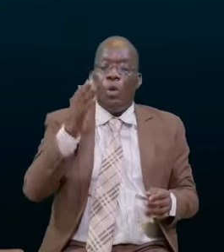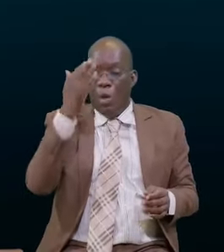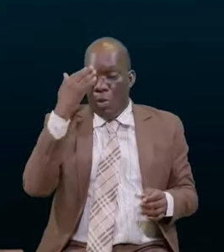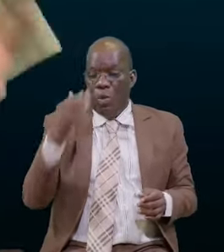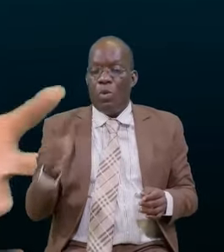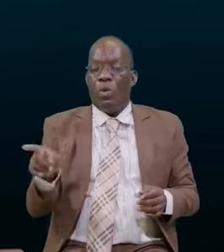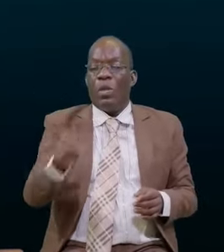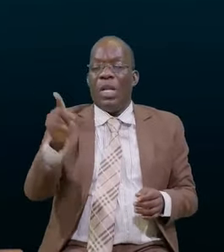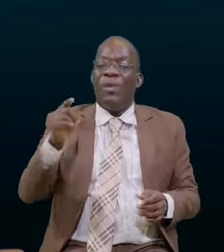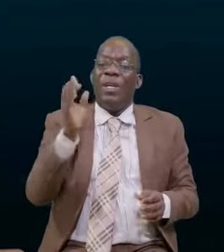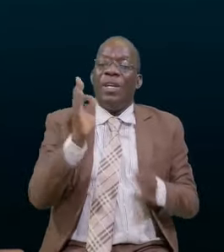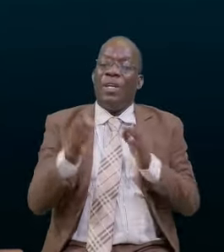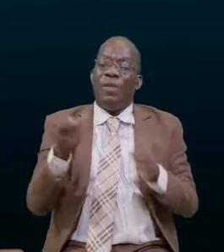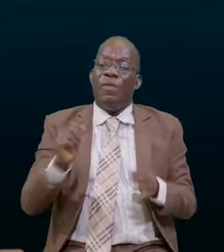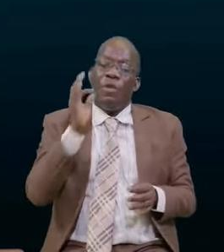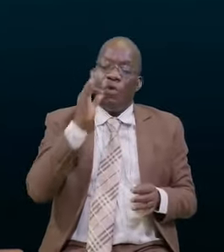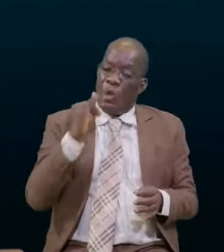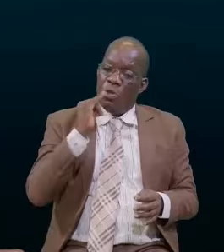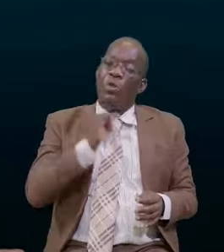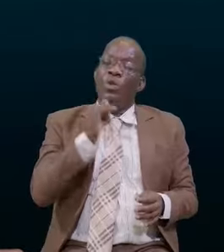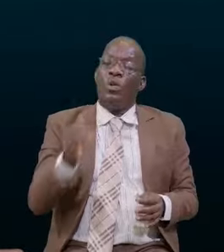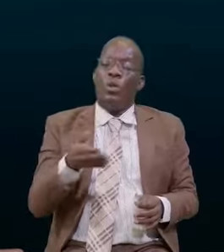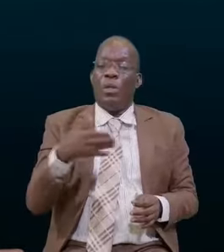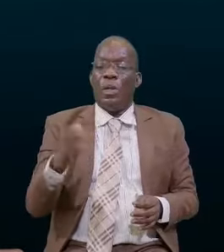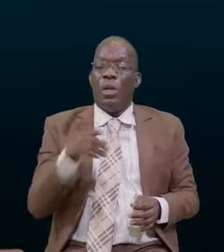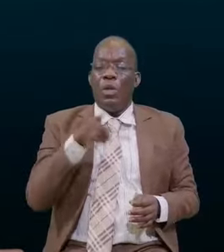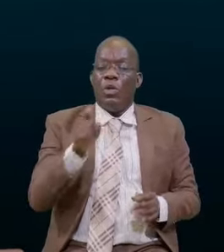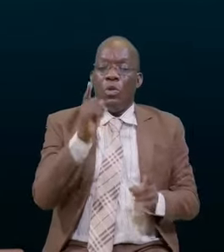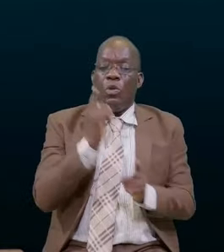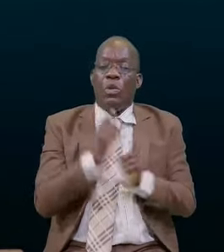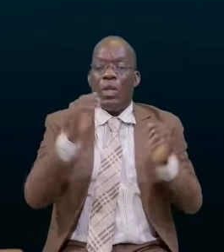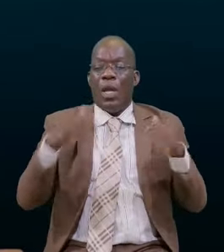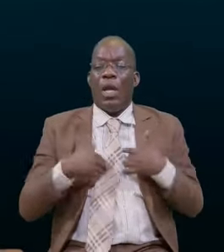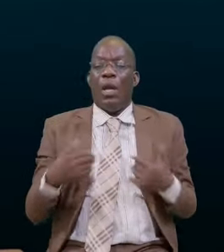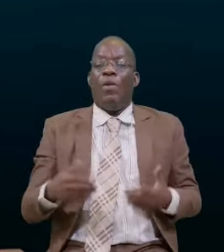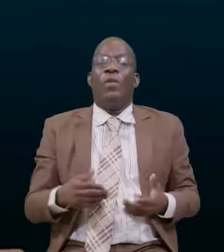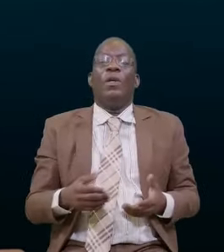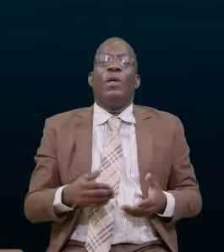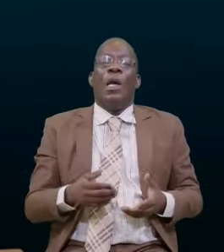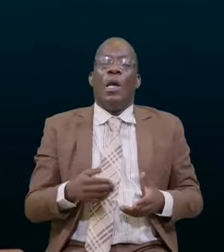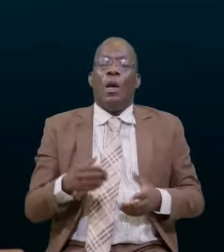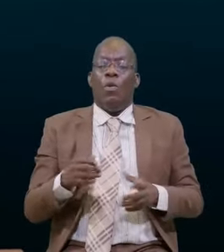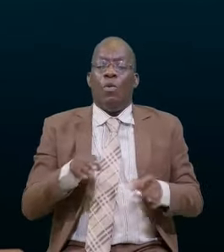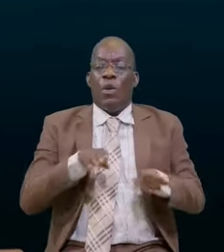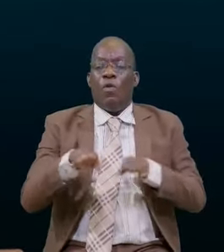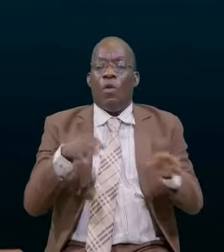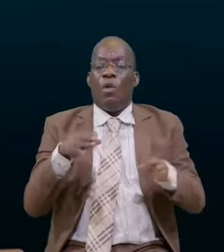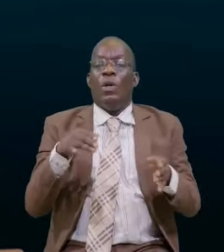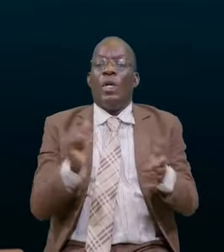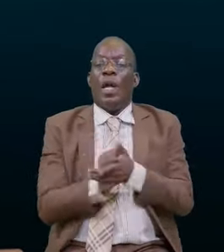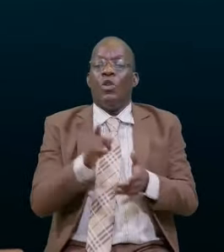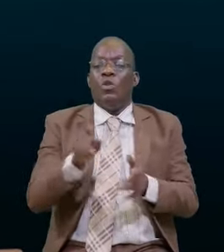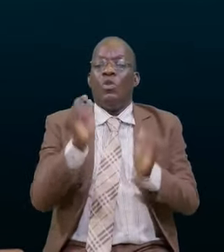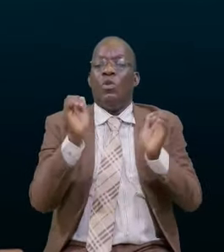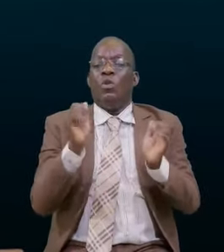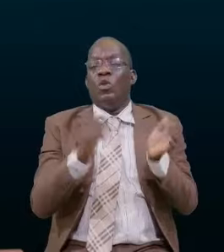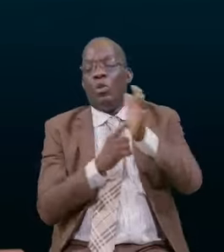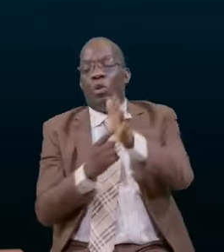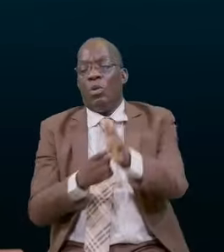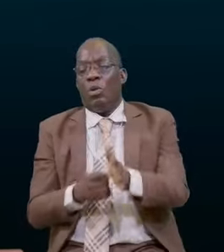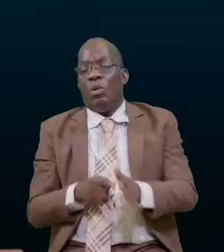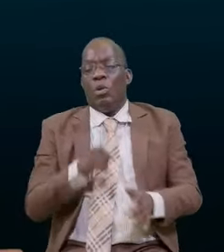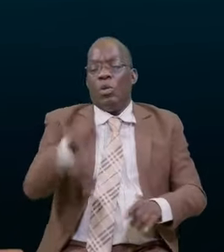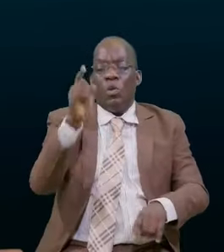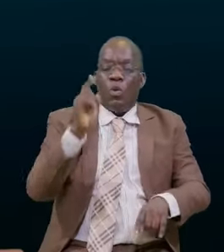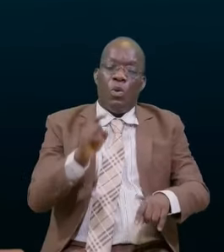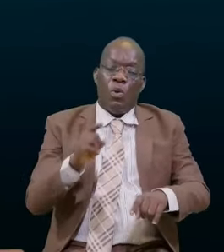and you are just having the loud noise of the Charisma and the fruit is not there then you cannot see yourself being able to enter